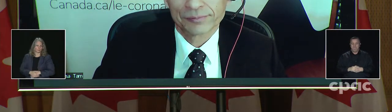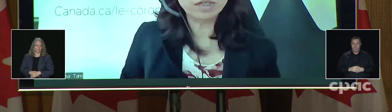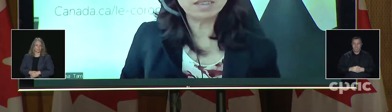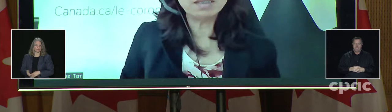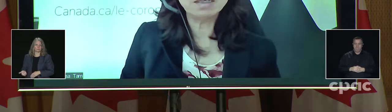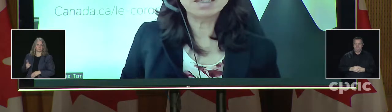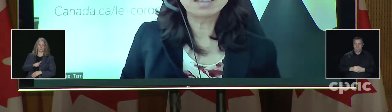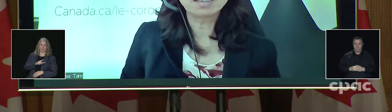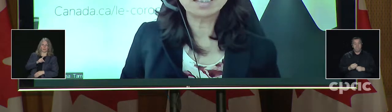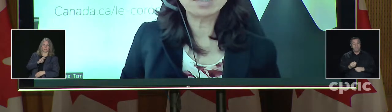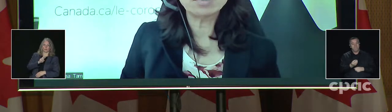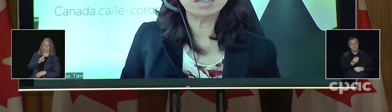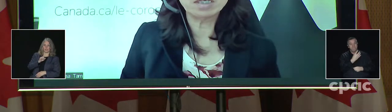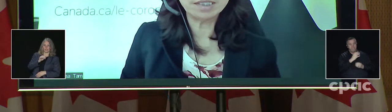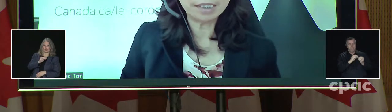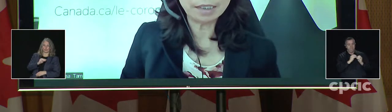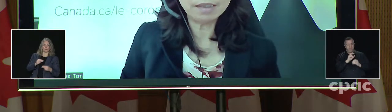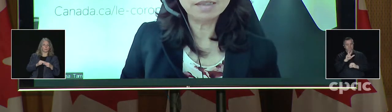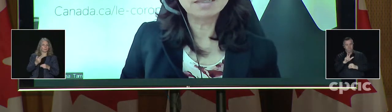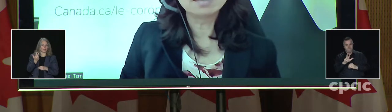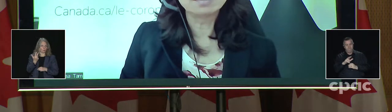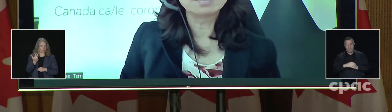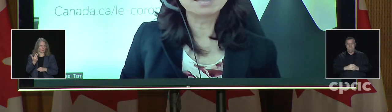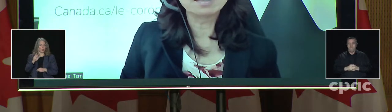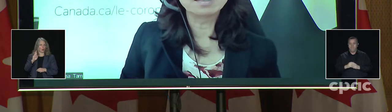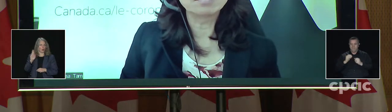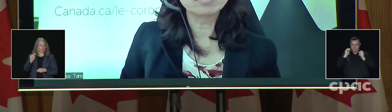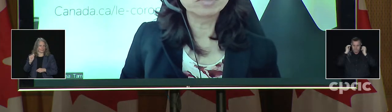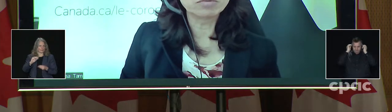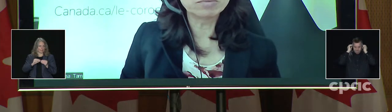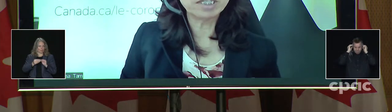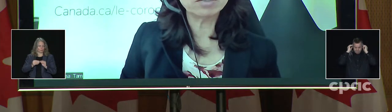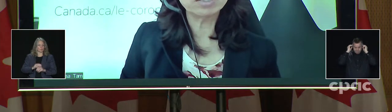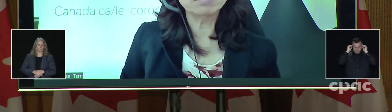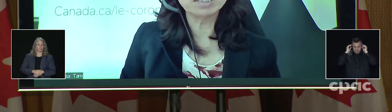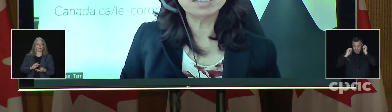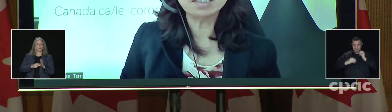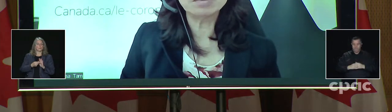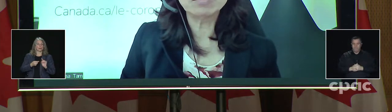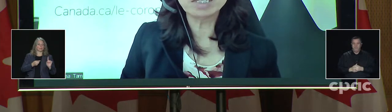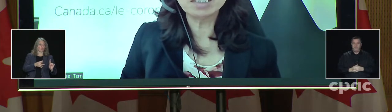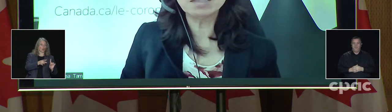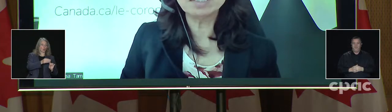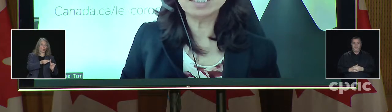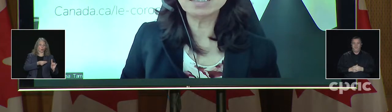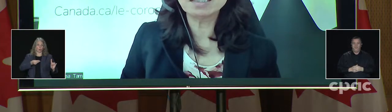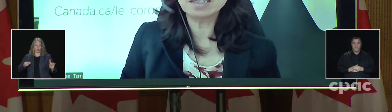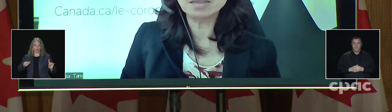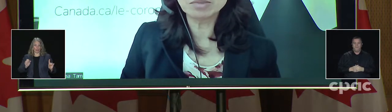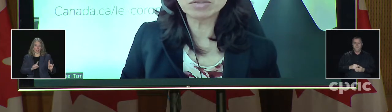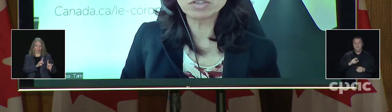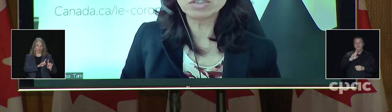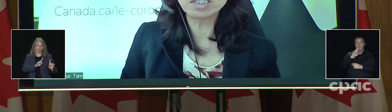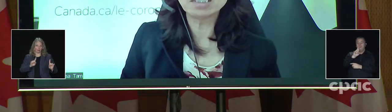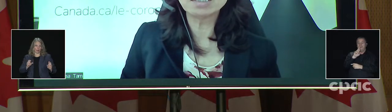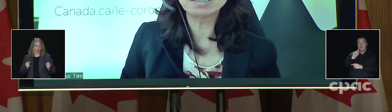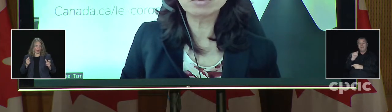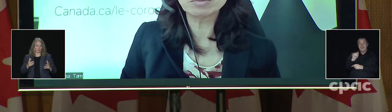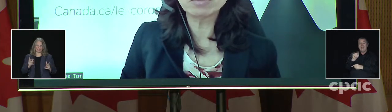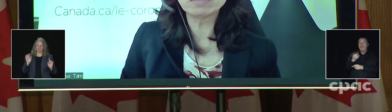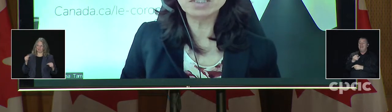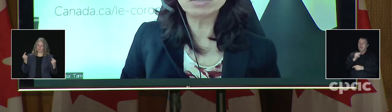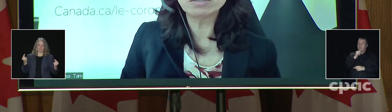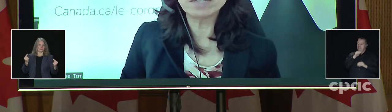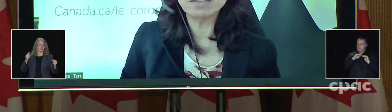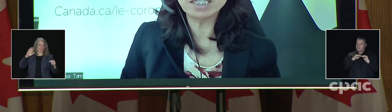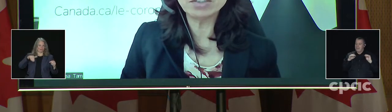Slide 3, our RT, the reproduction number, has been relatively unstable due to